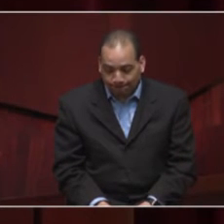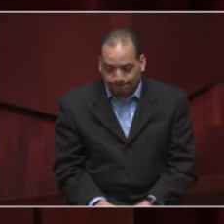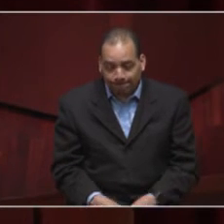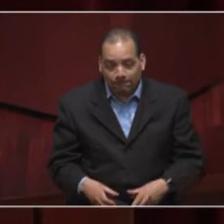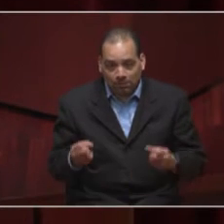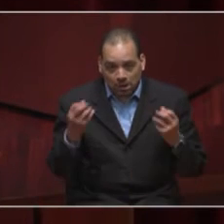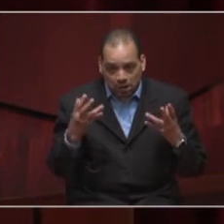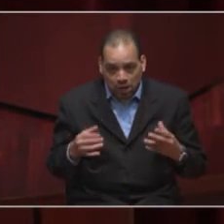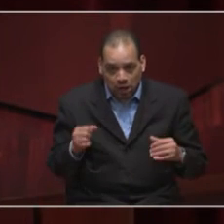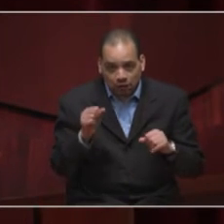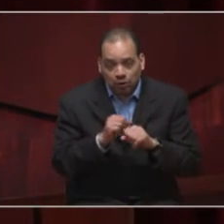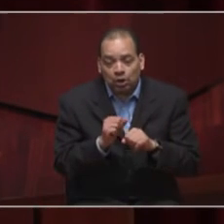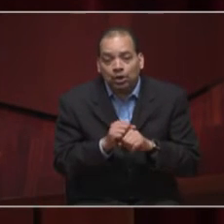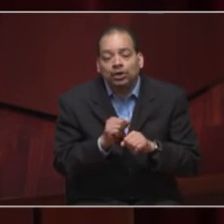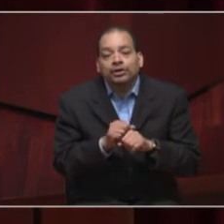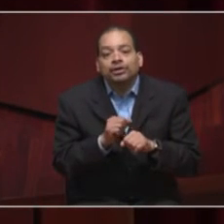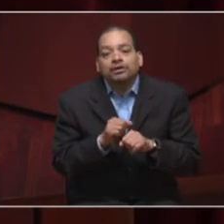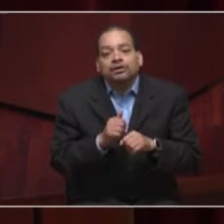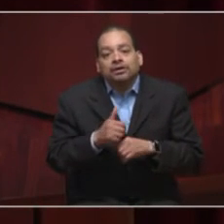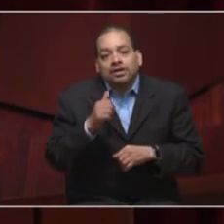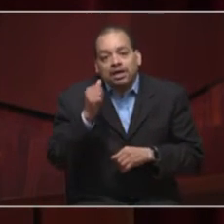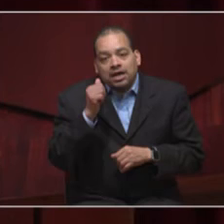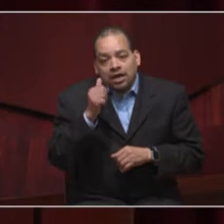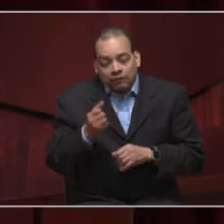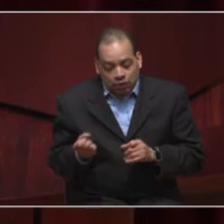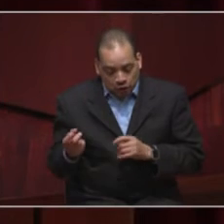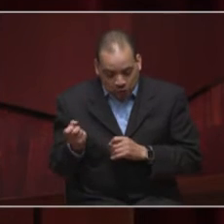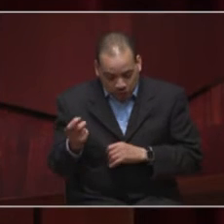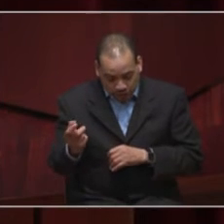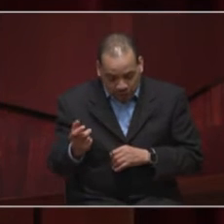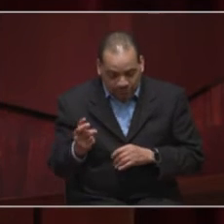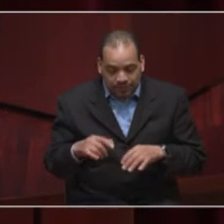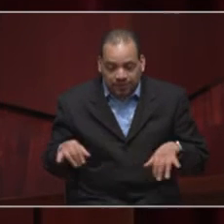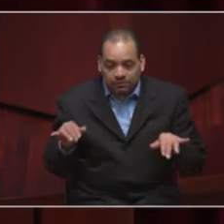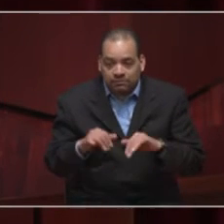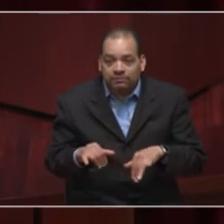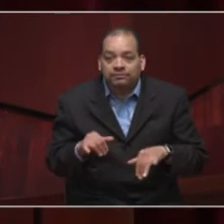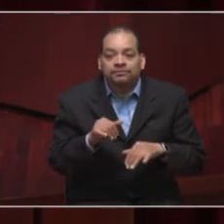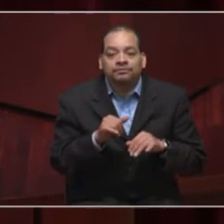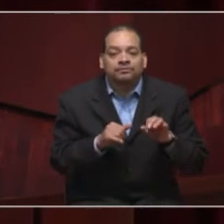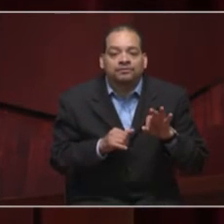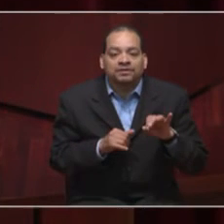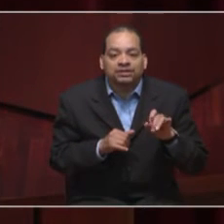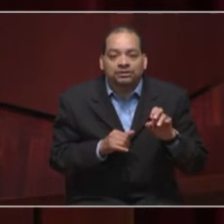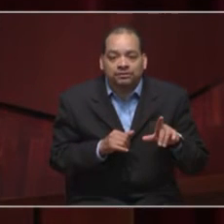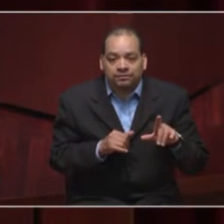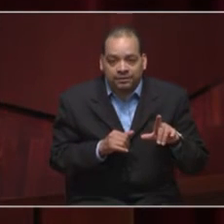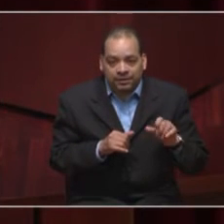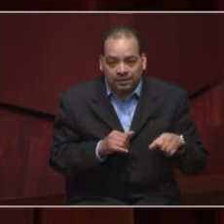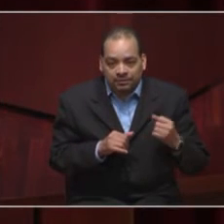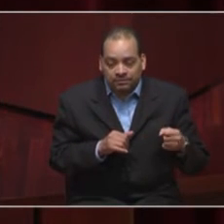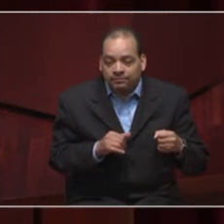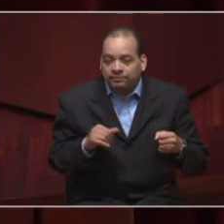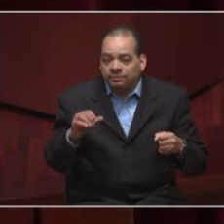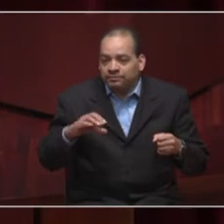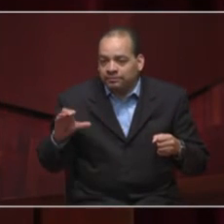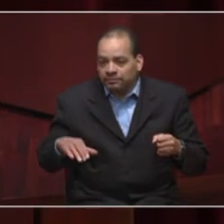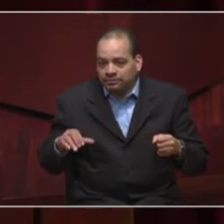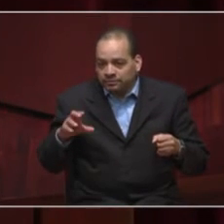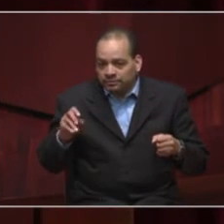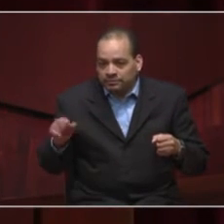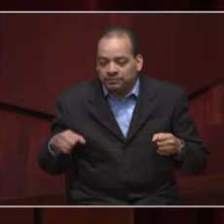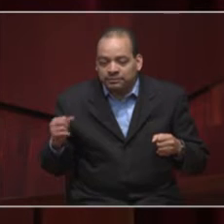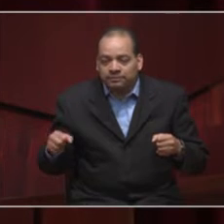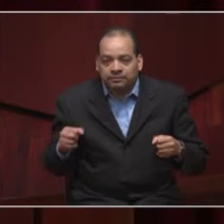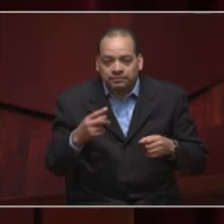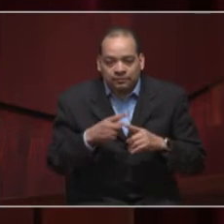goes on throughout every year, every fiscal year, every calendar year, both on the agency side and on the National